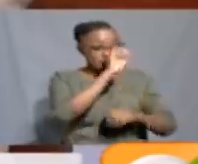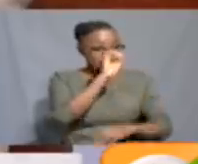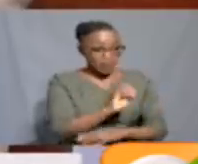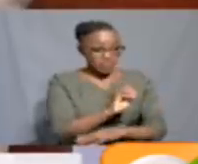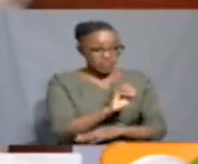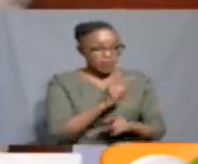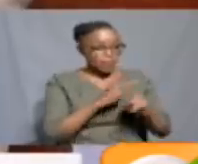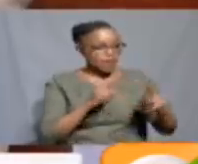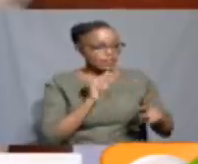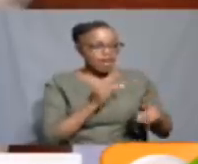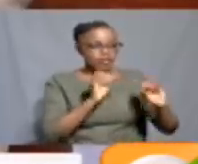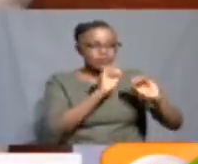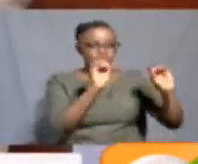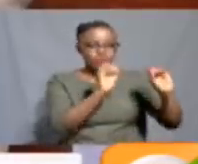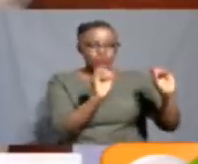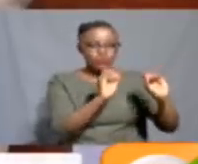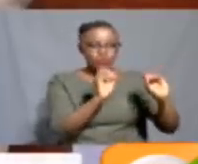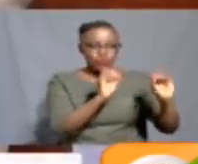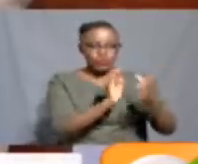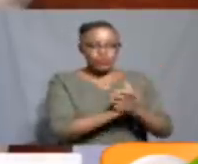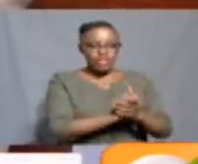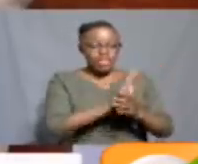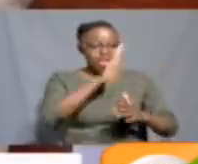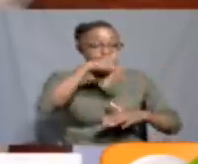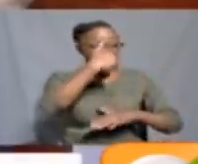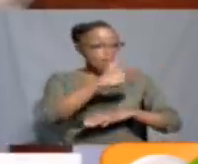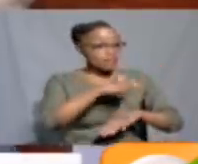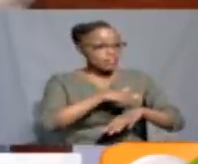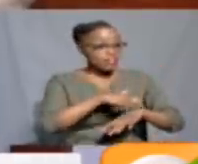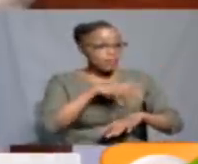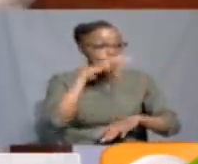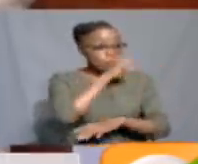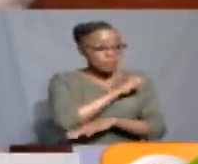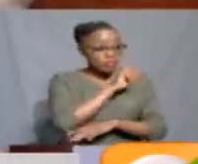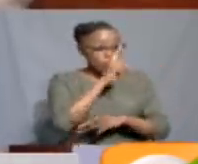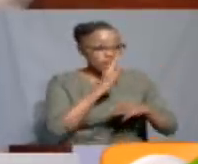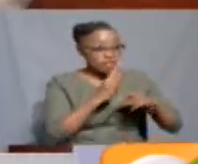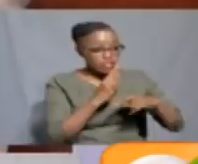we're not. No. And every time you miss out 1 year,